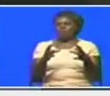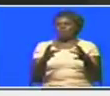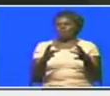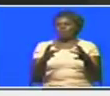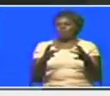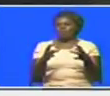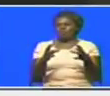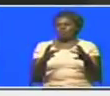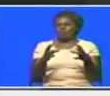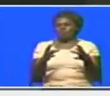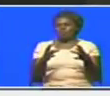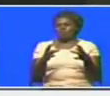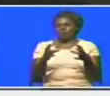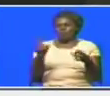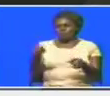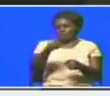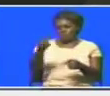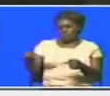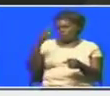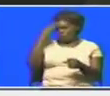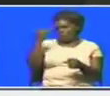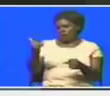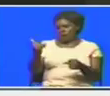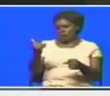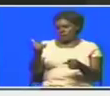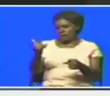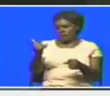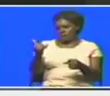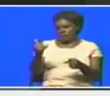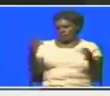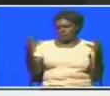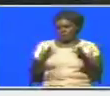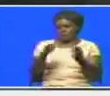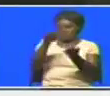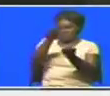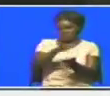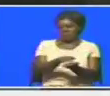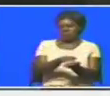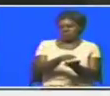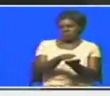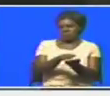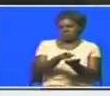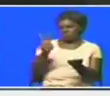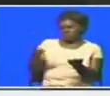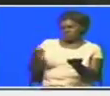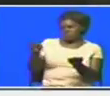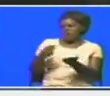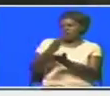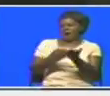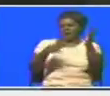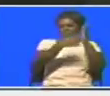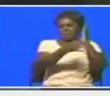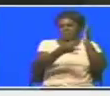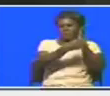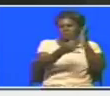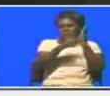an odious one, offensive to us because it has alienated us, downgraded us as semi-skilled. That's what we